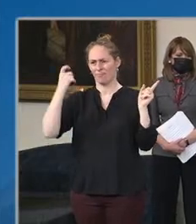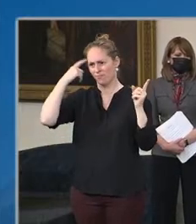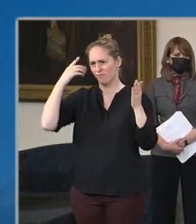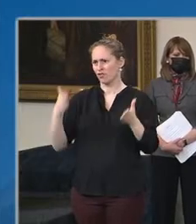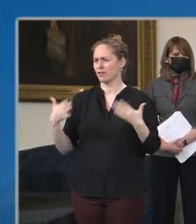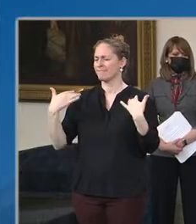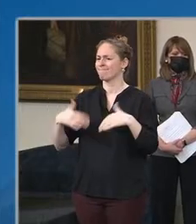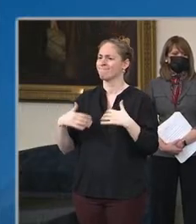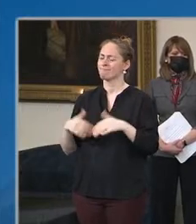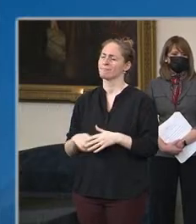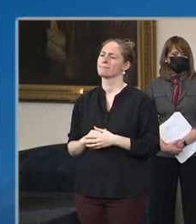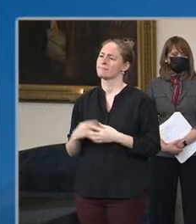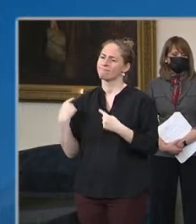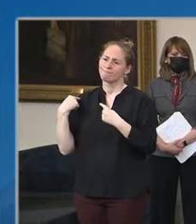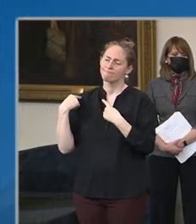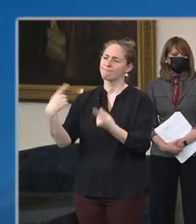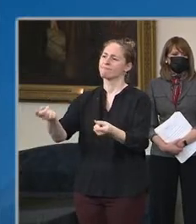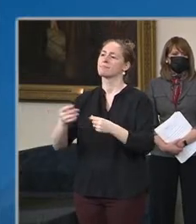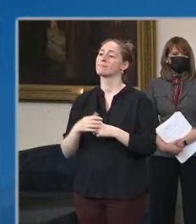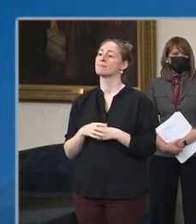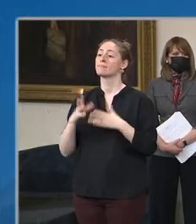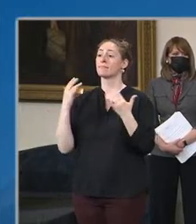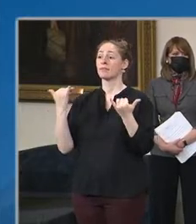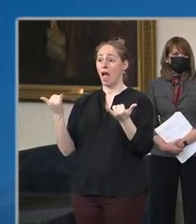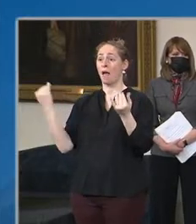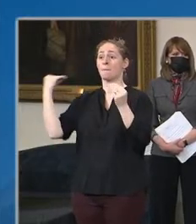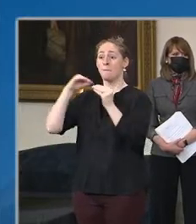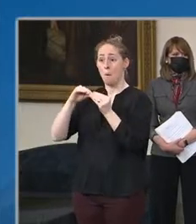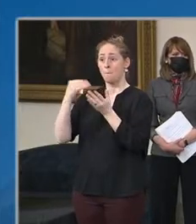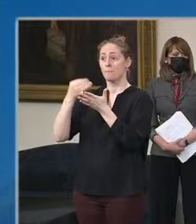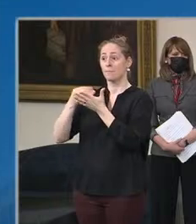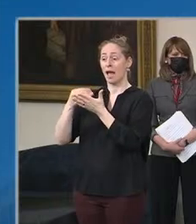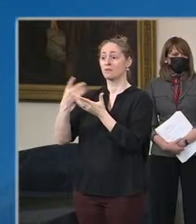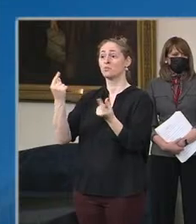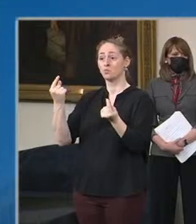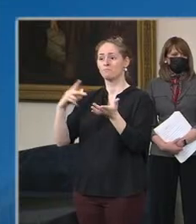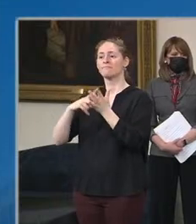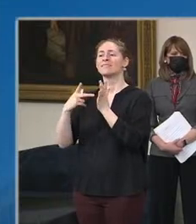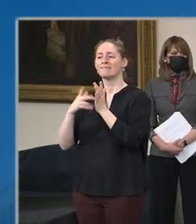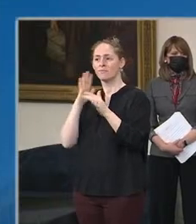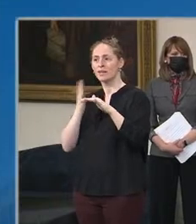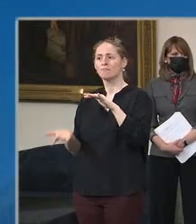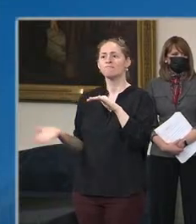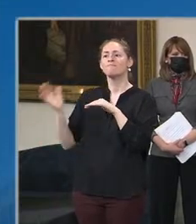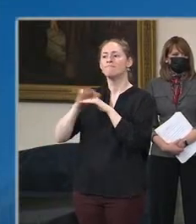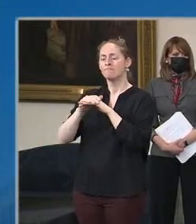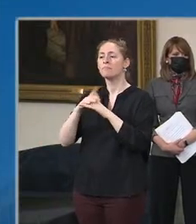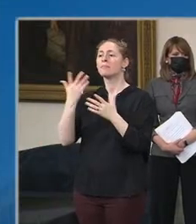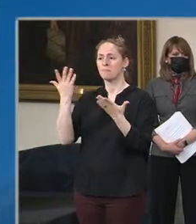has announced here today will add at least 2,000 additional units to that total.